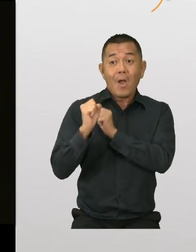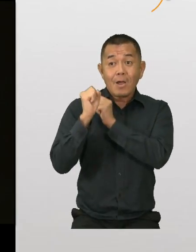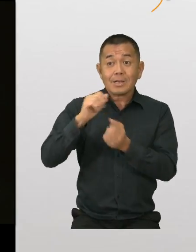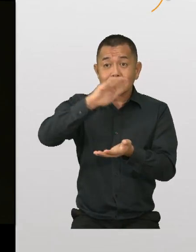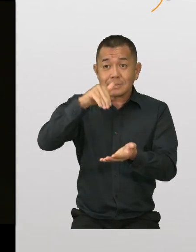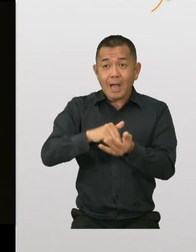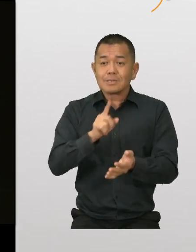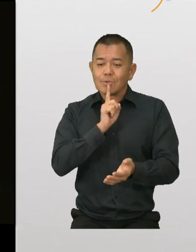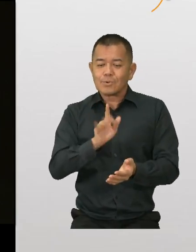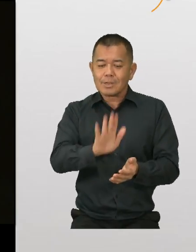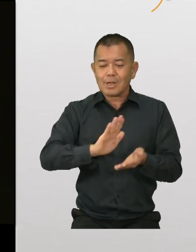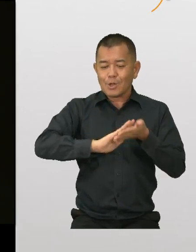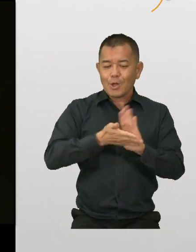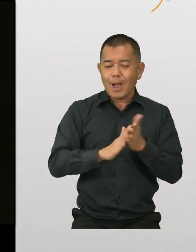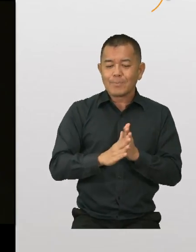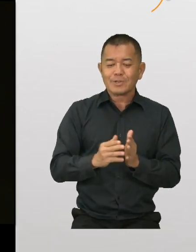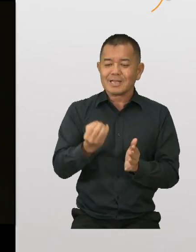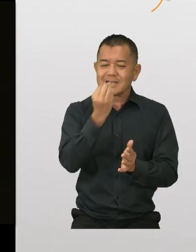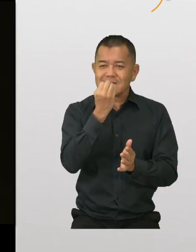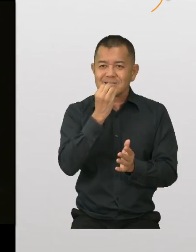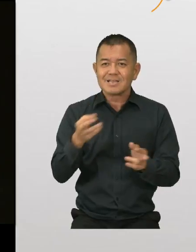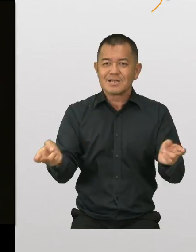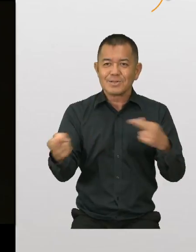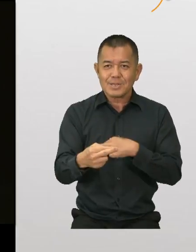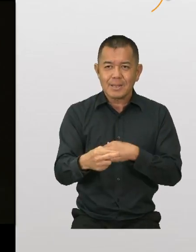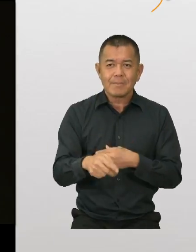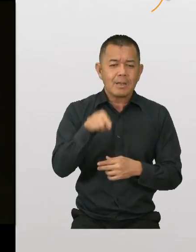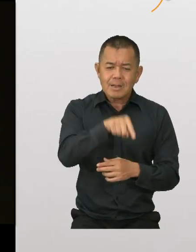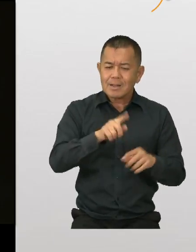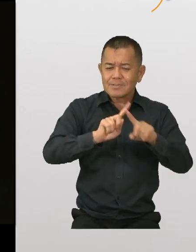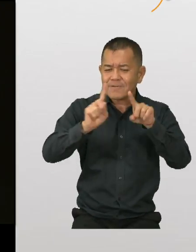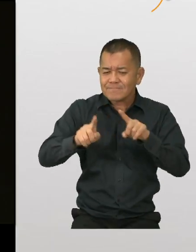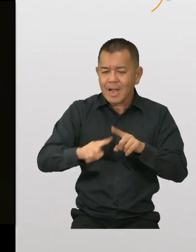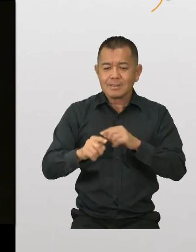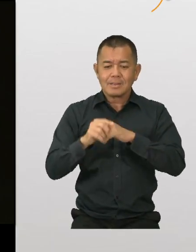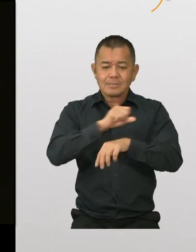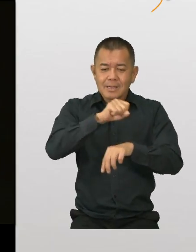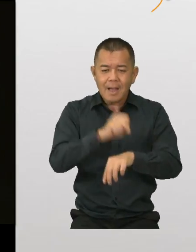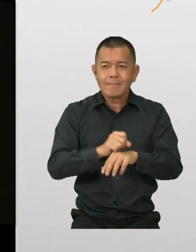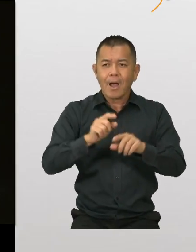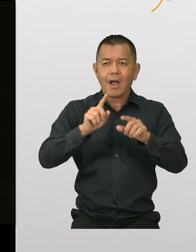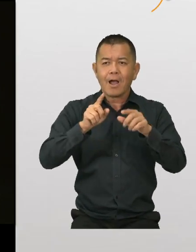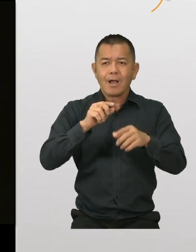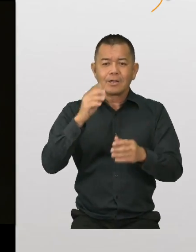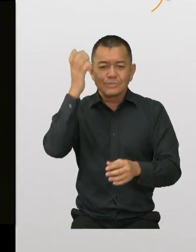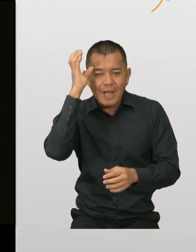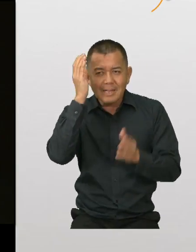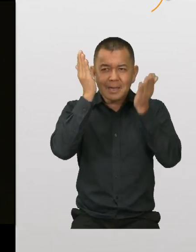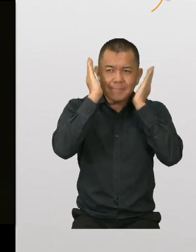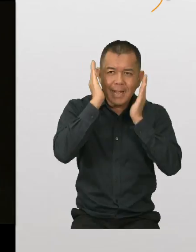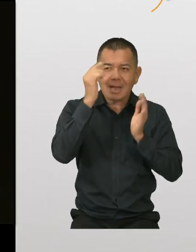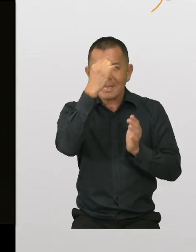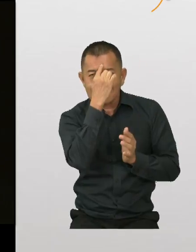Chinese, Malay, Indian, Eurasians, and of all religious faith and income groups, they are able to eat together in hawker centres,